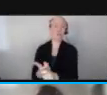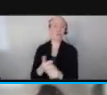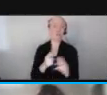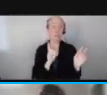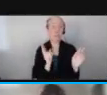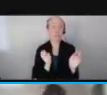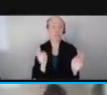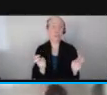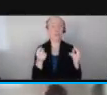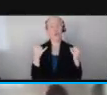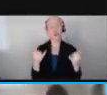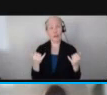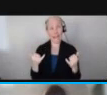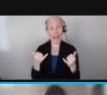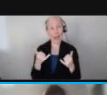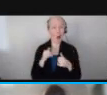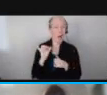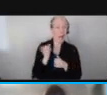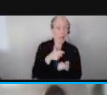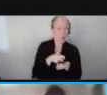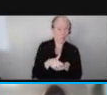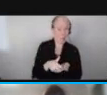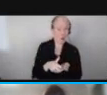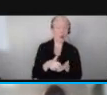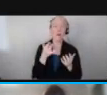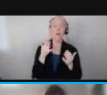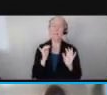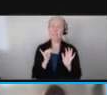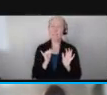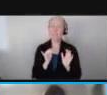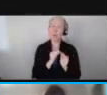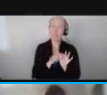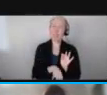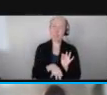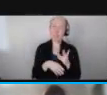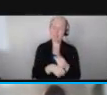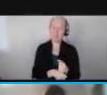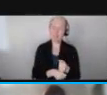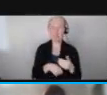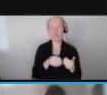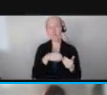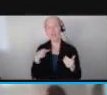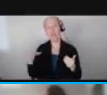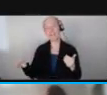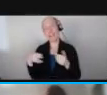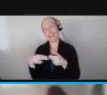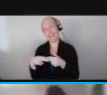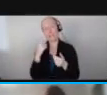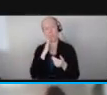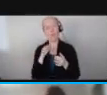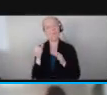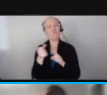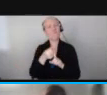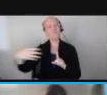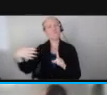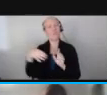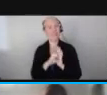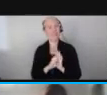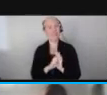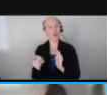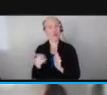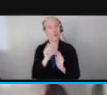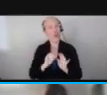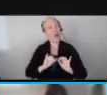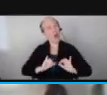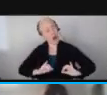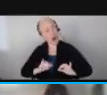this fashion. What I plan to do in my next slide is through a couple of risks examples so that you can start to get a feeling for